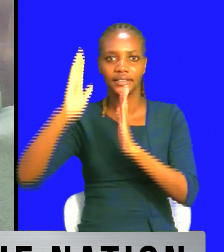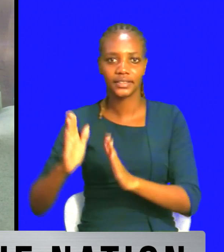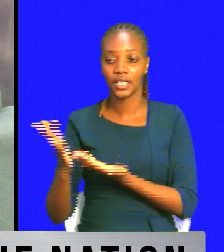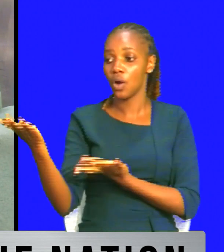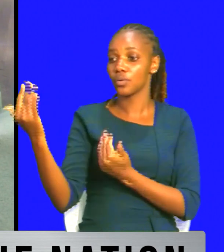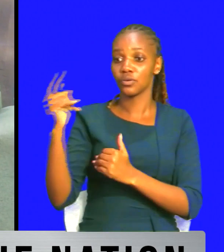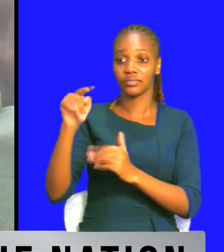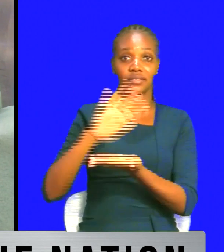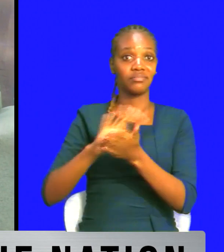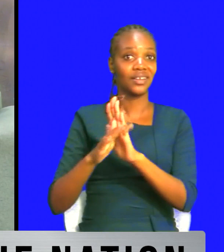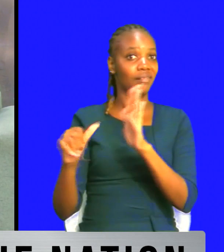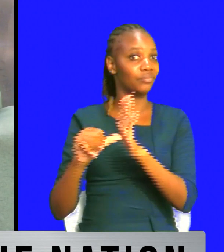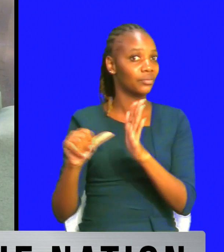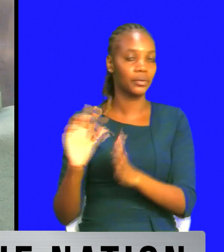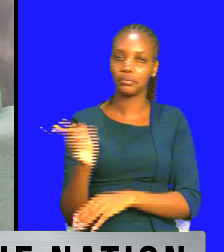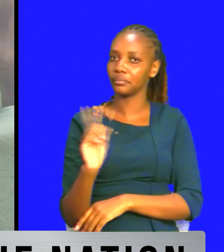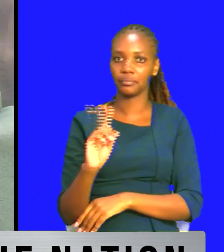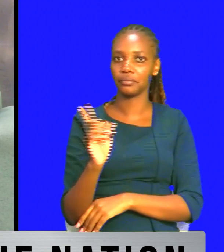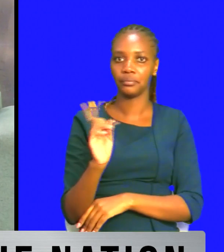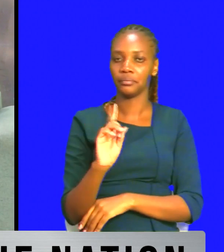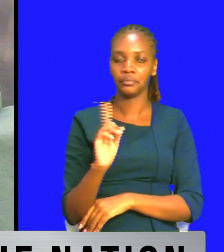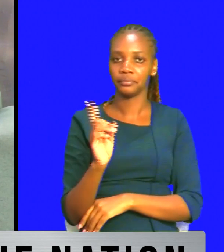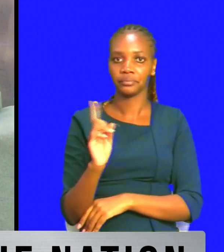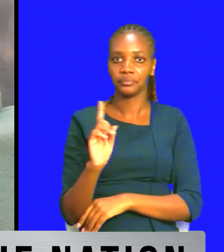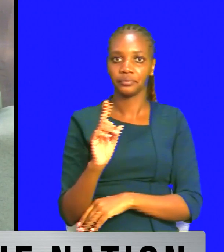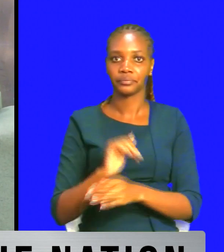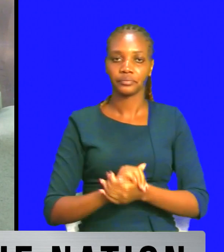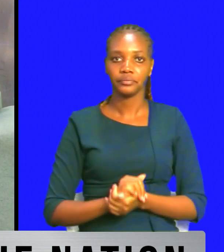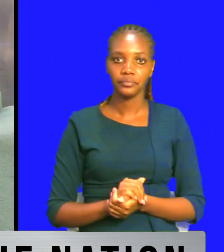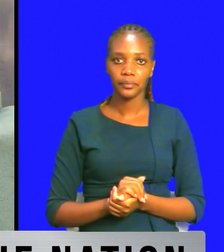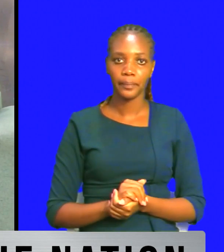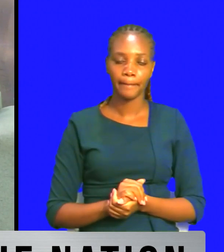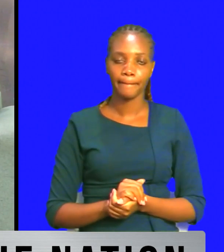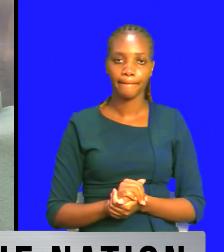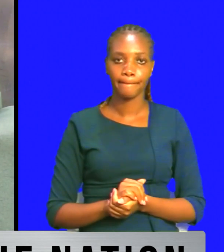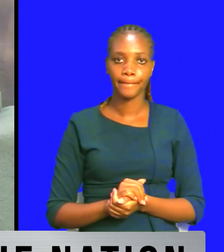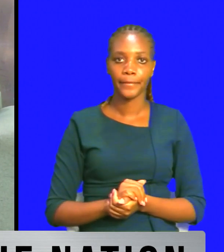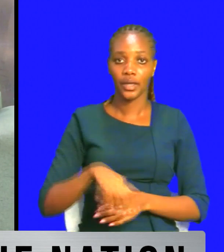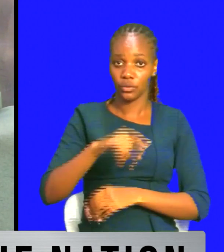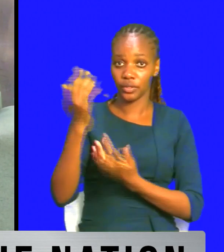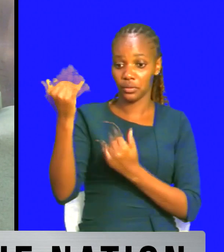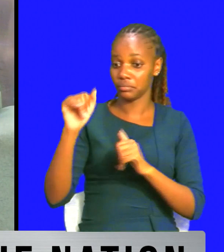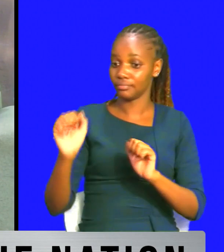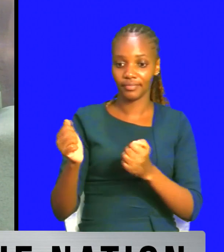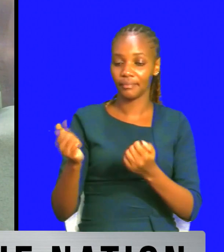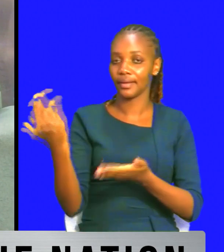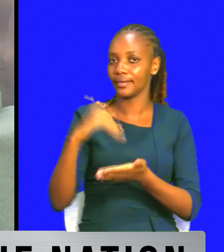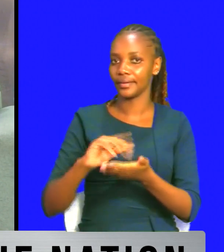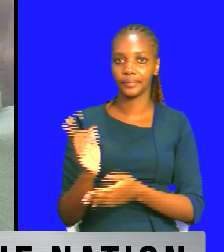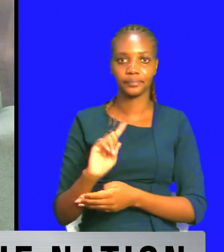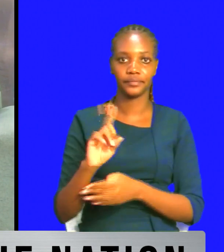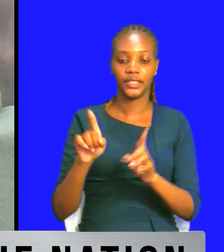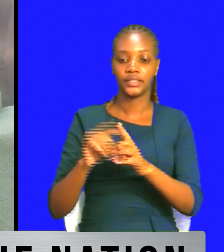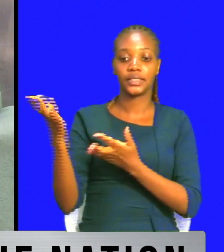become another return to this, a second or third leg or fourth leg of it. We really hope that this stops. Right. And I